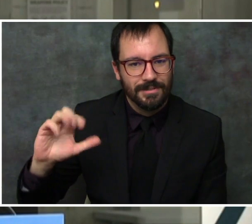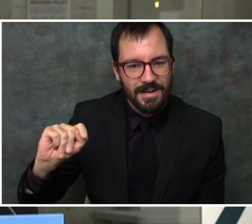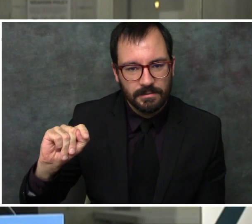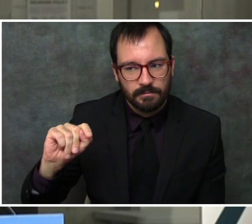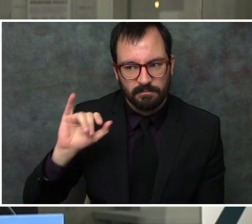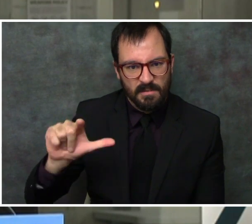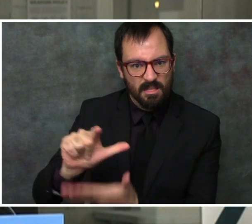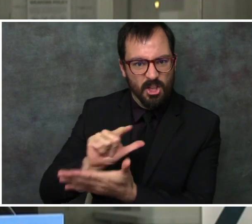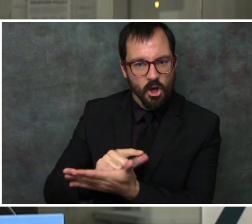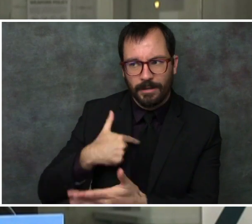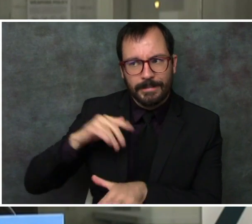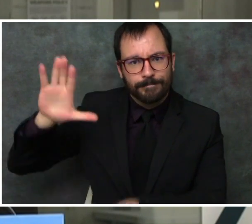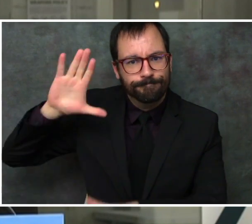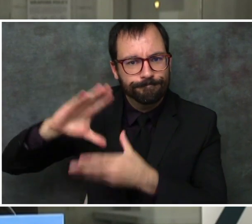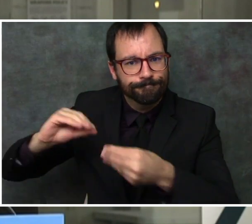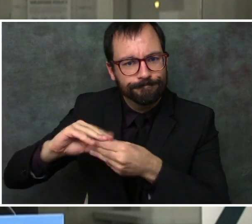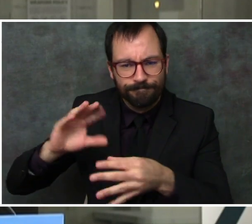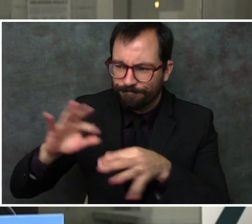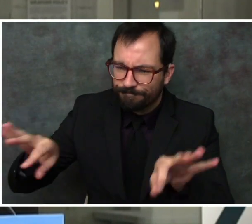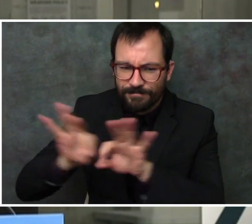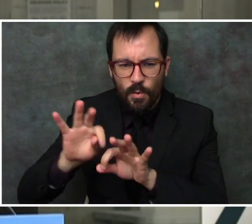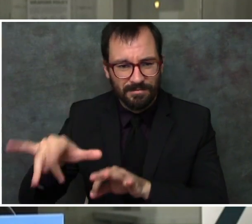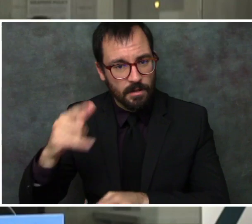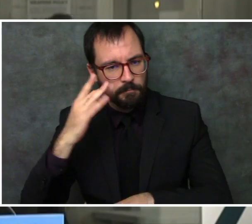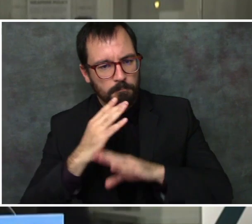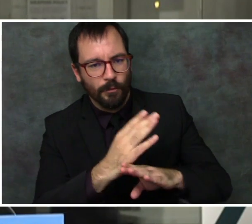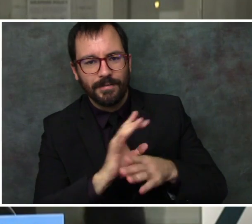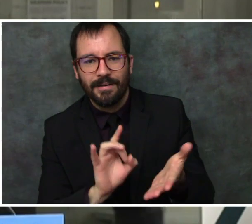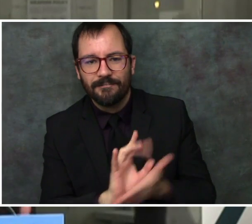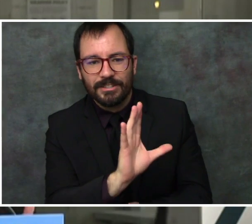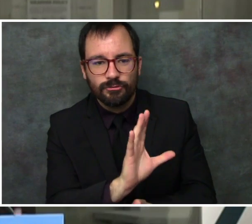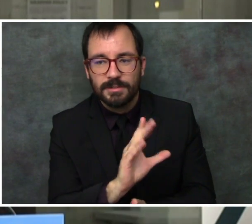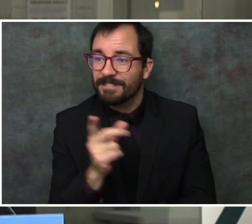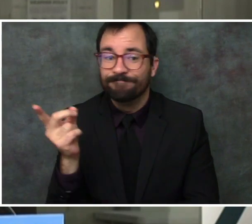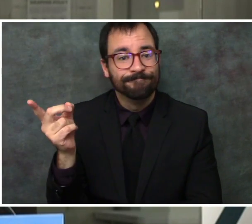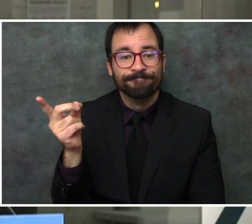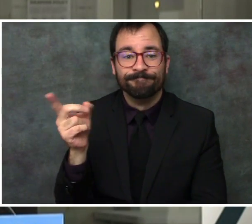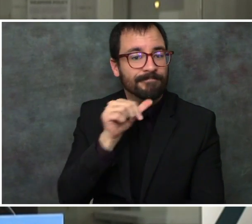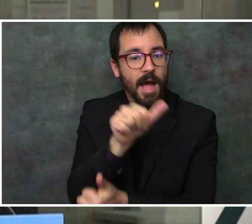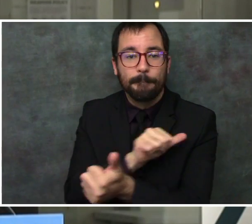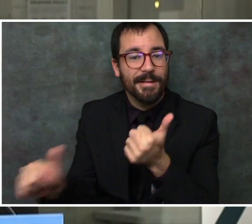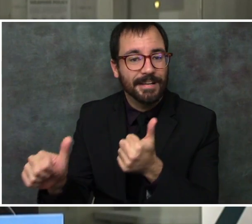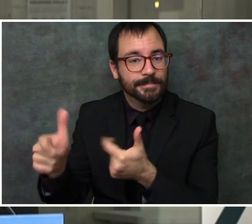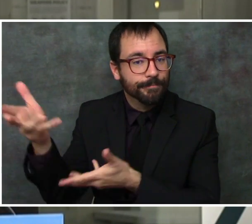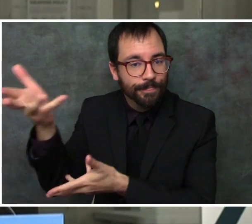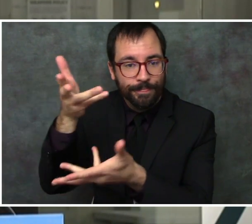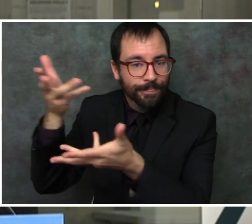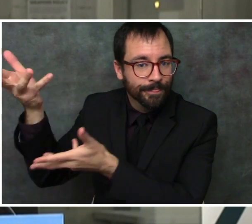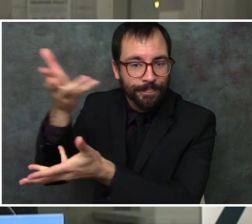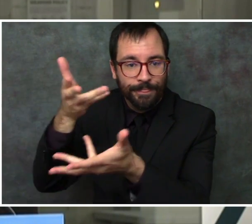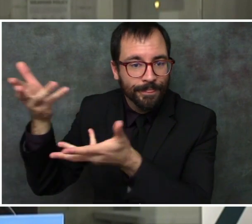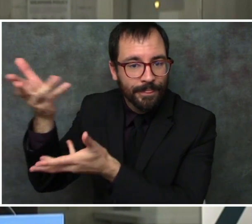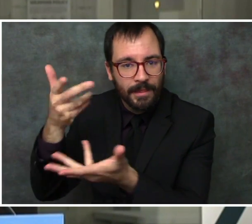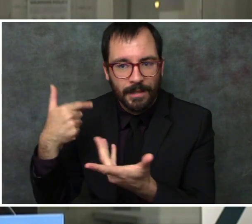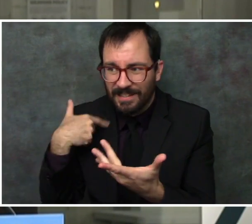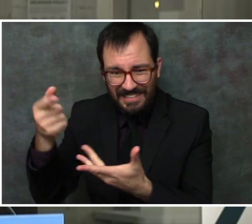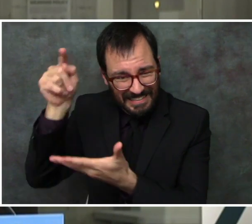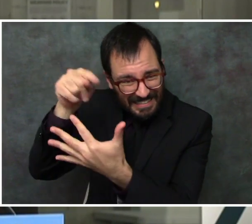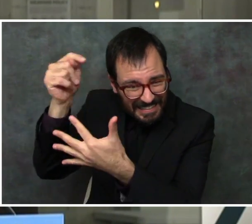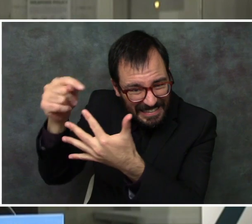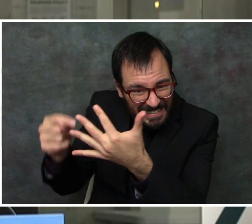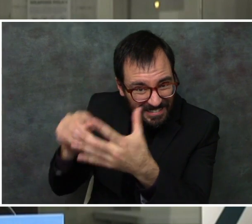these preventions or precautions that were in this legislation would work for us right now and work for our most vulnerable residents around the city of